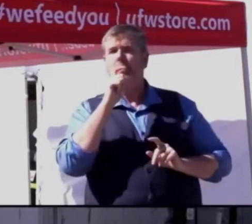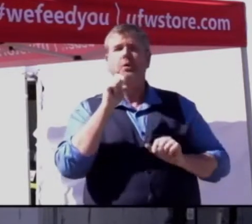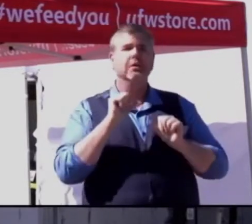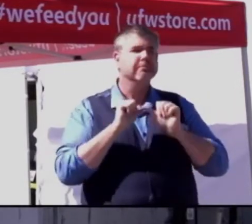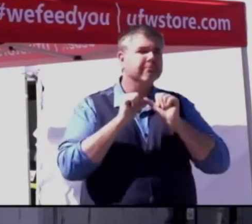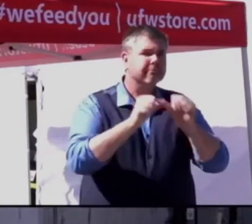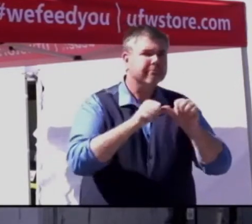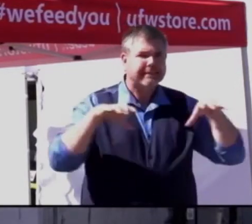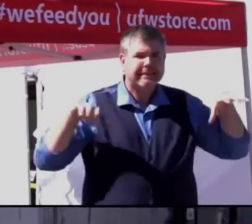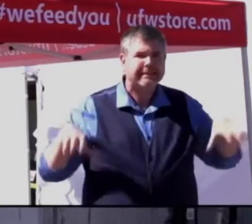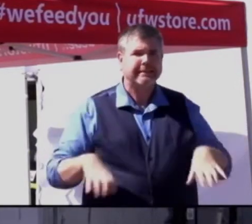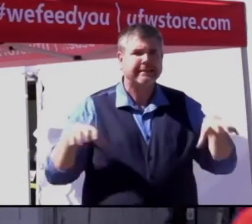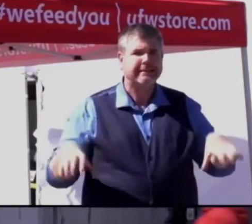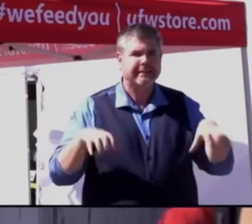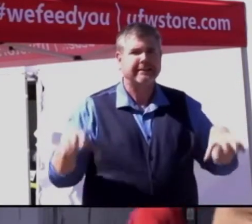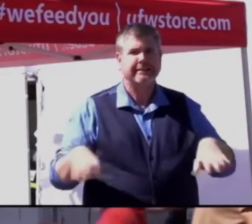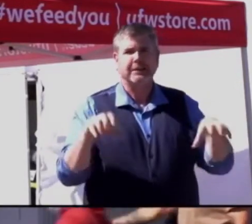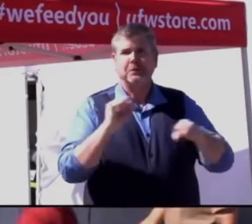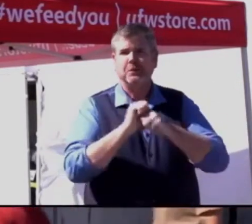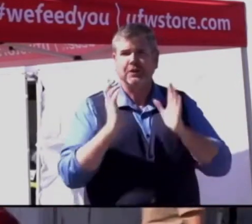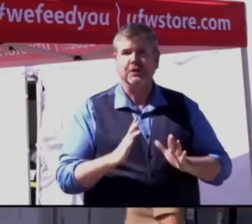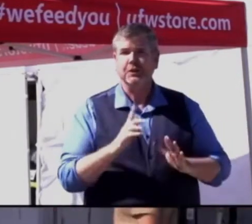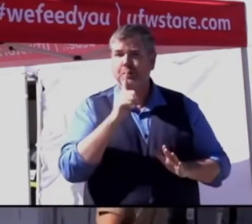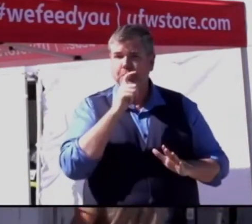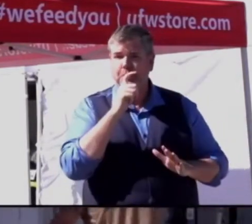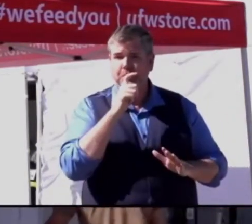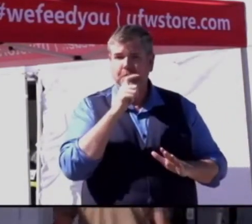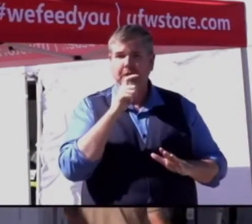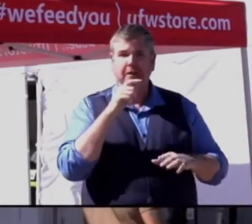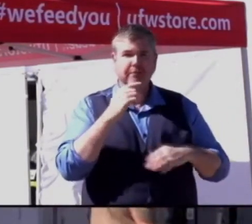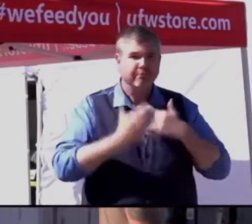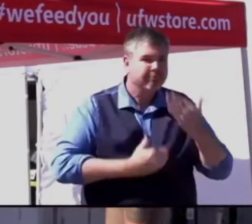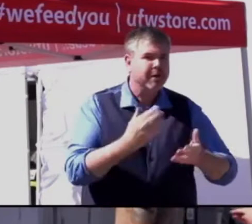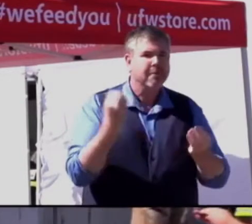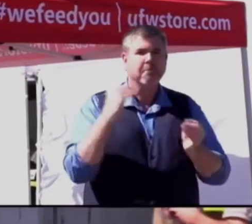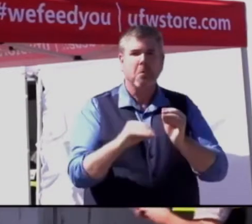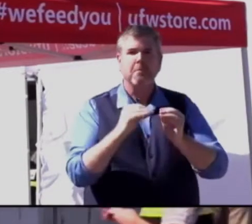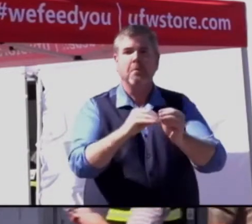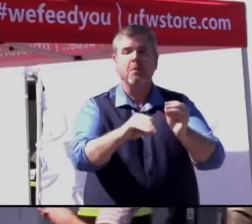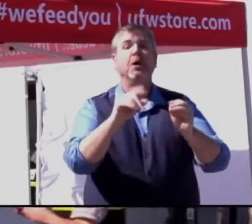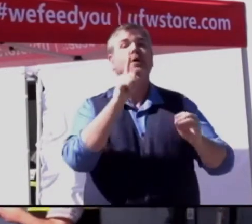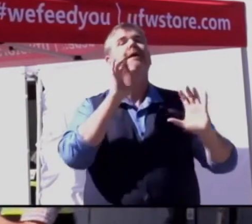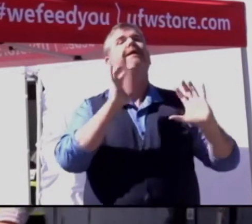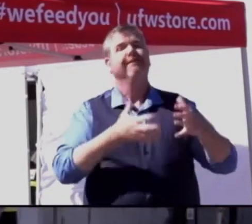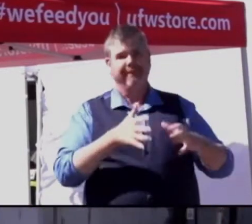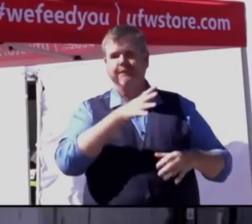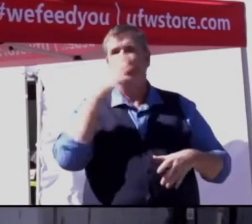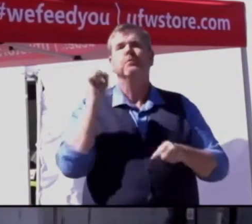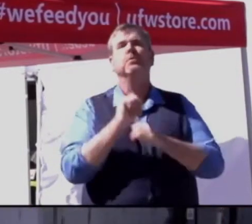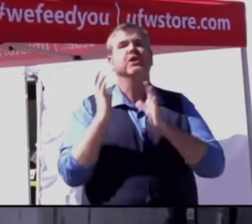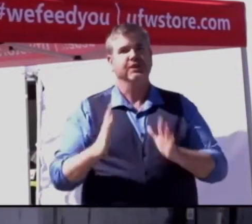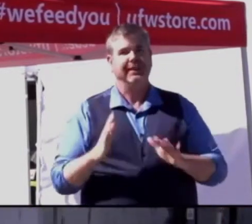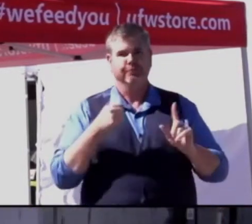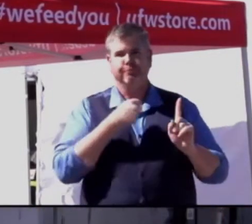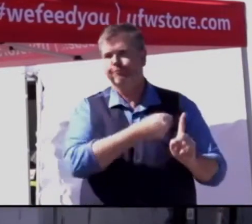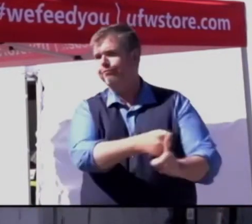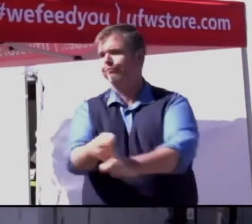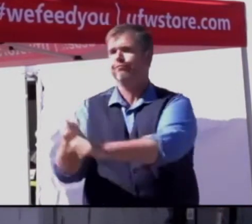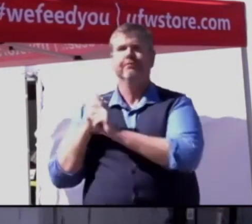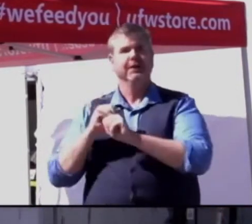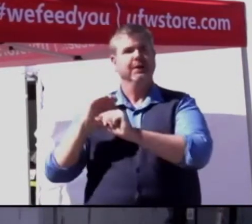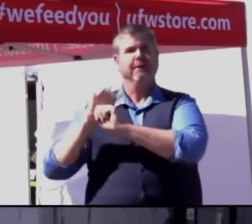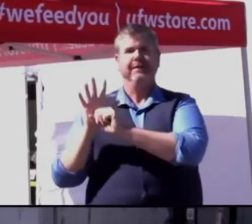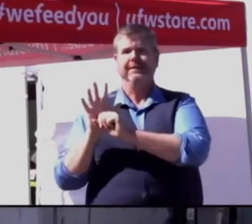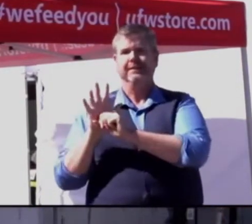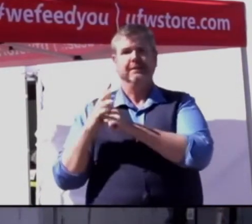picking the fruit, processing in plants, were the most hard hit by COVID-19 and continue to do so. There was a